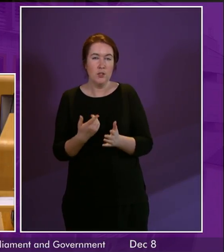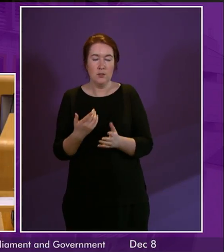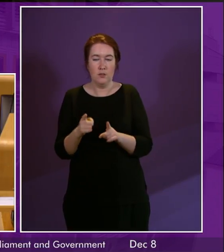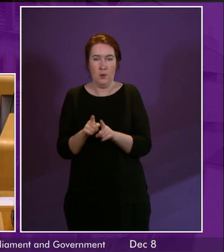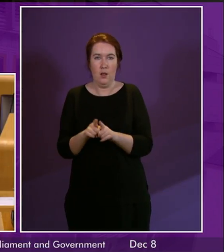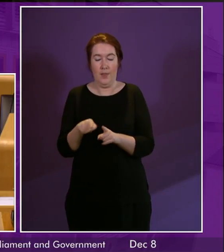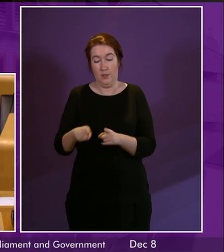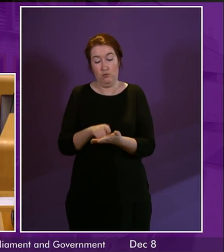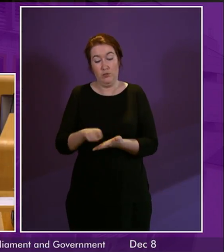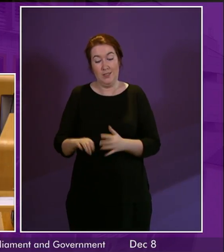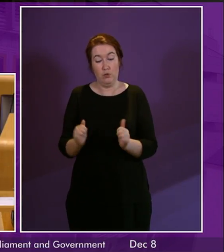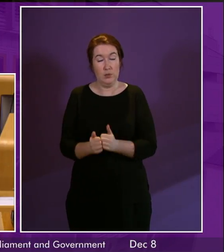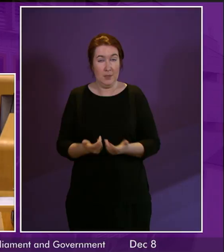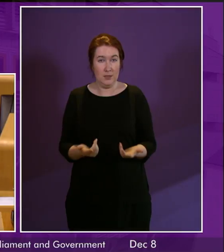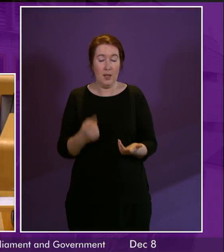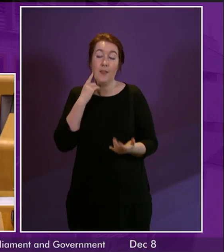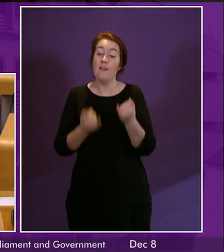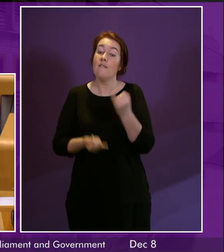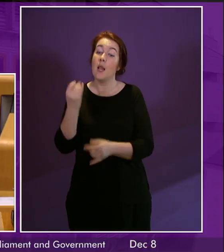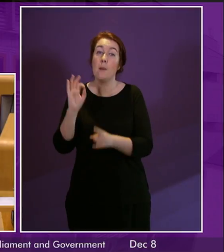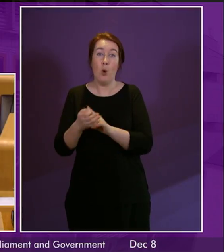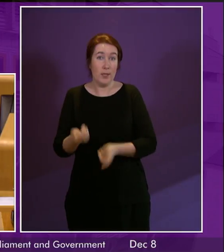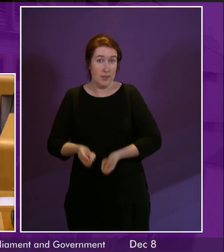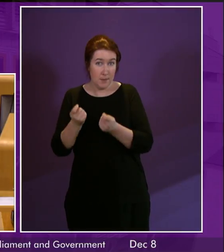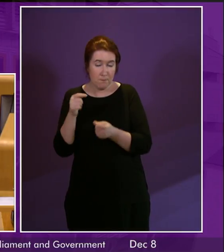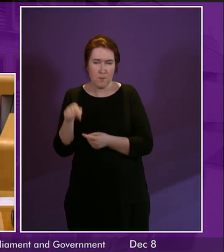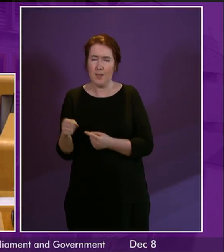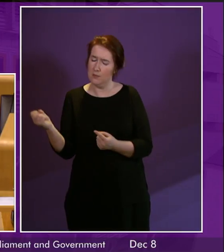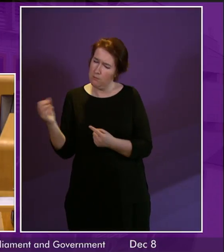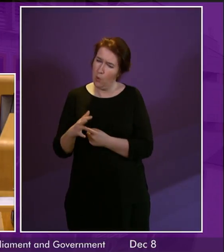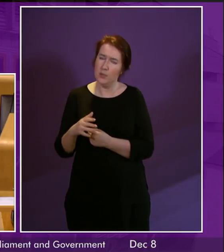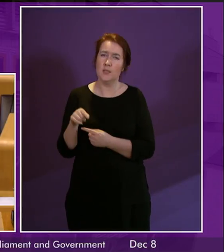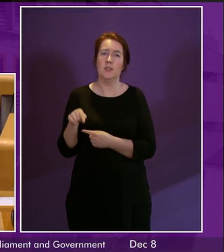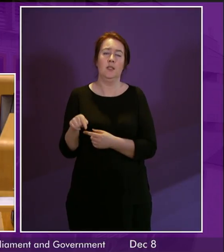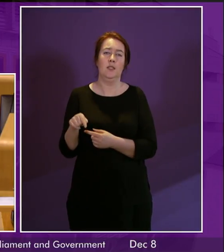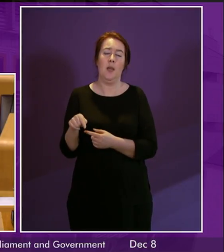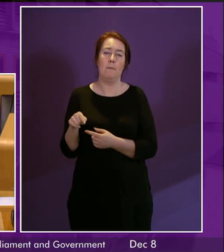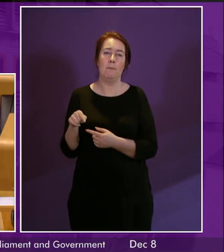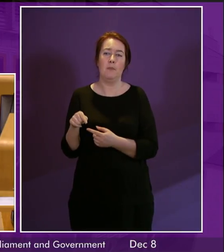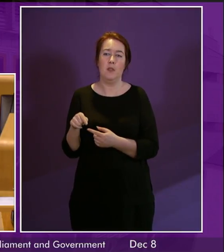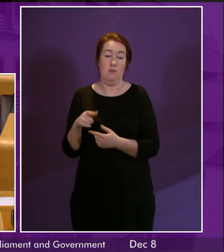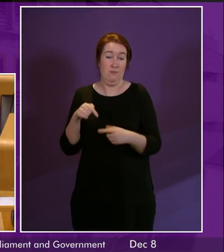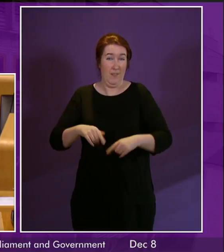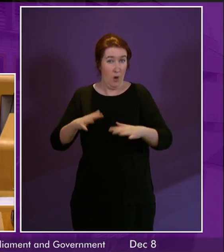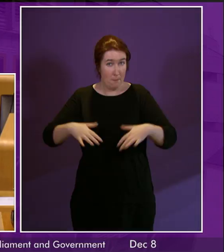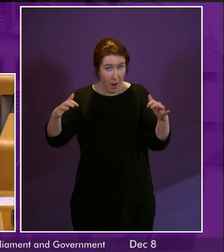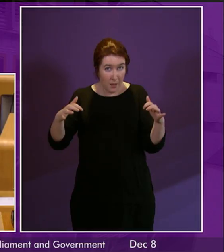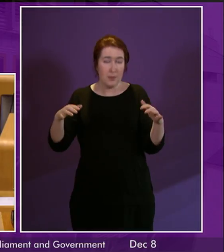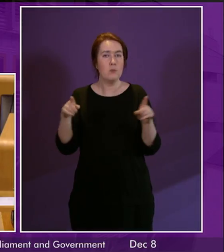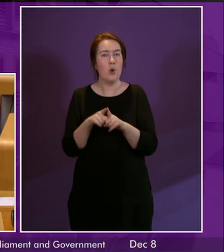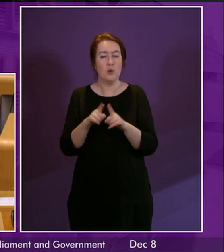and also this written agreement. I think the final point I would make is that this is important for Parliament and also